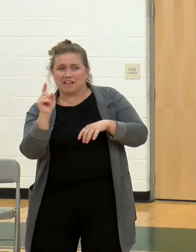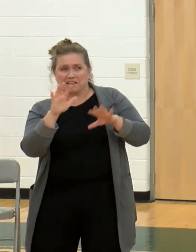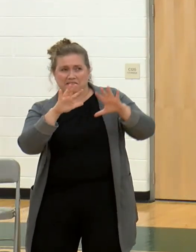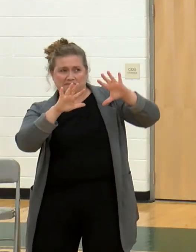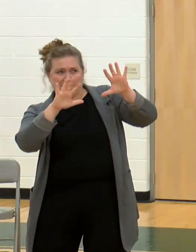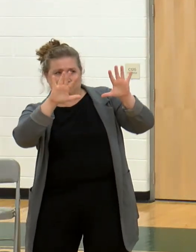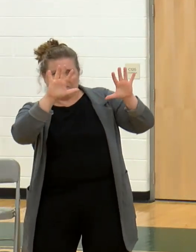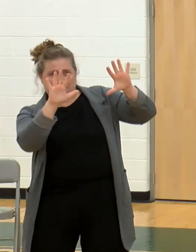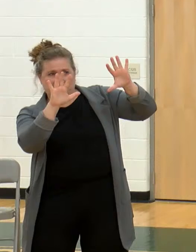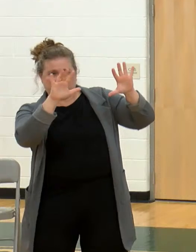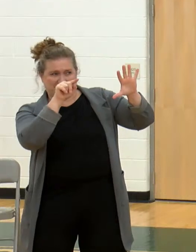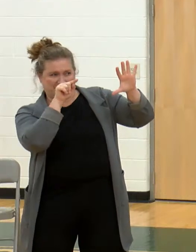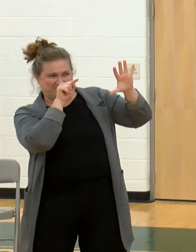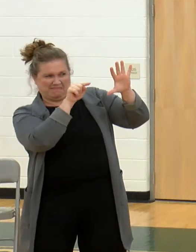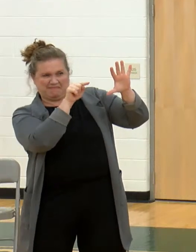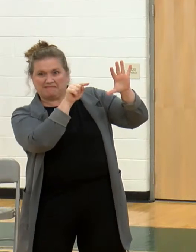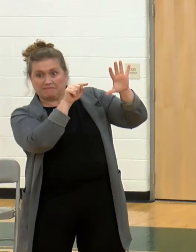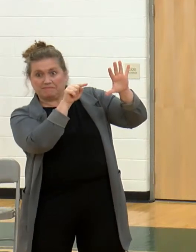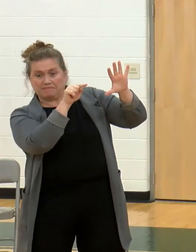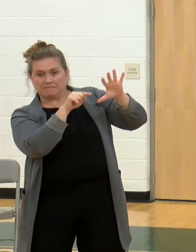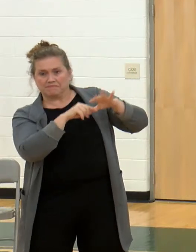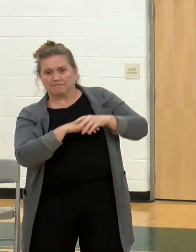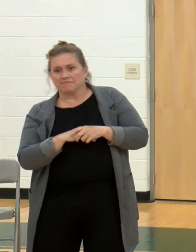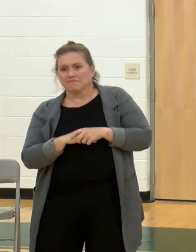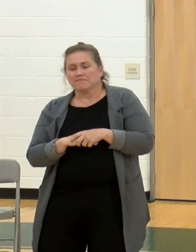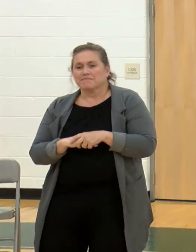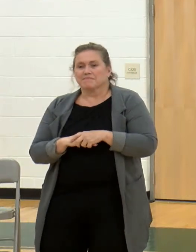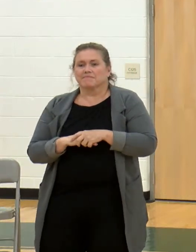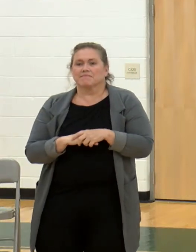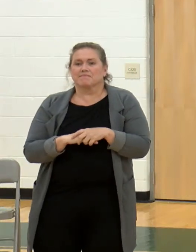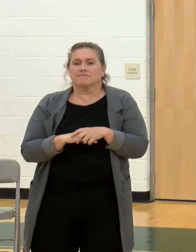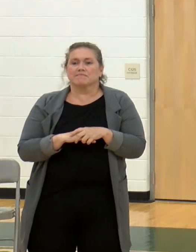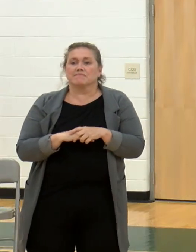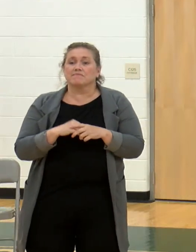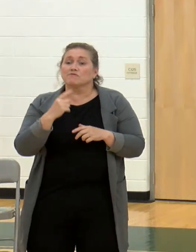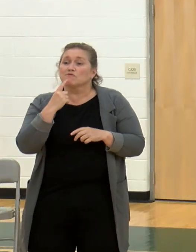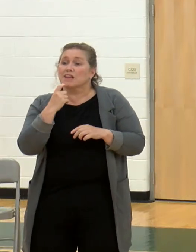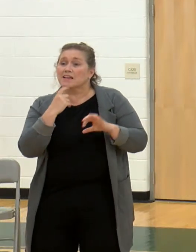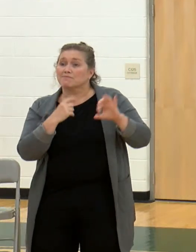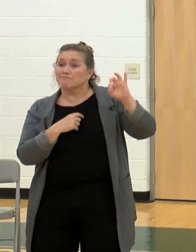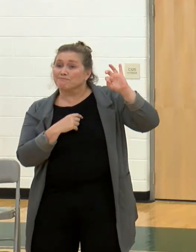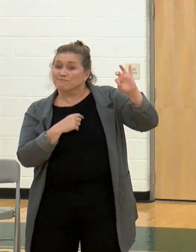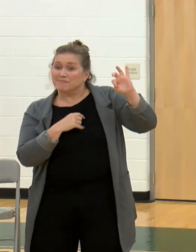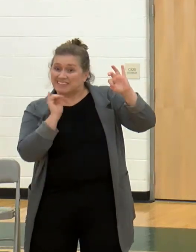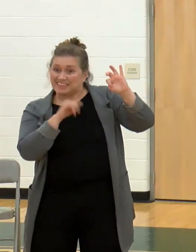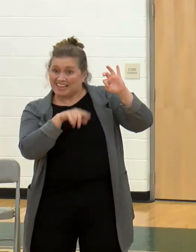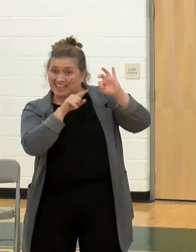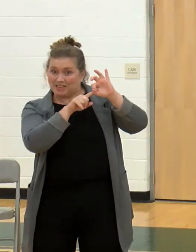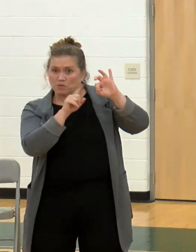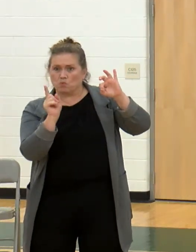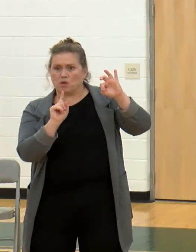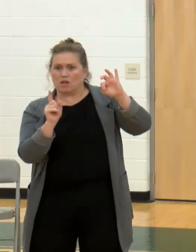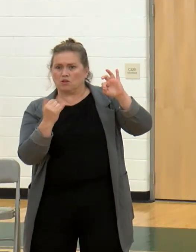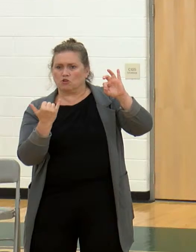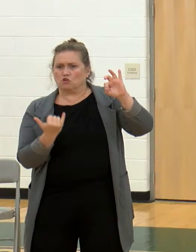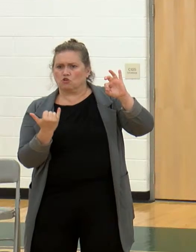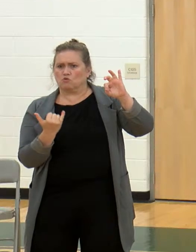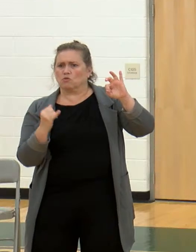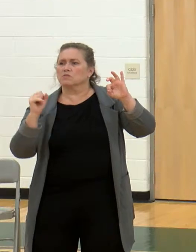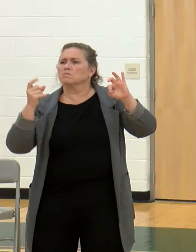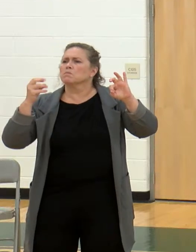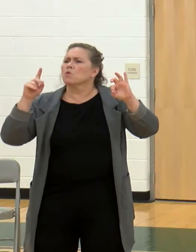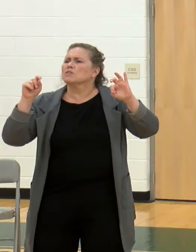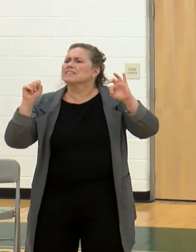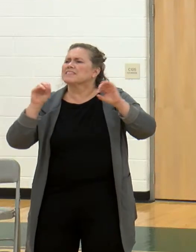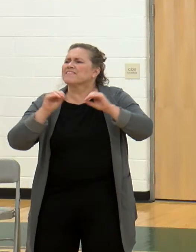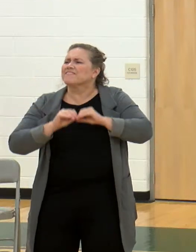to read. These are the existing multi-use sports fields. Down here on the right,